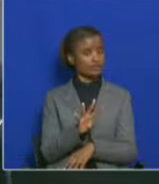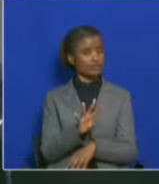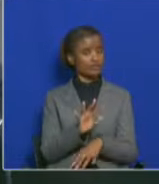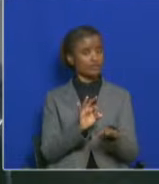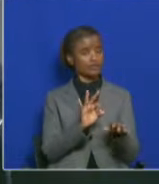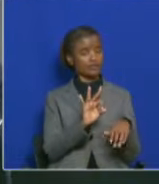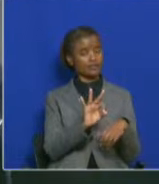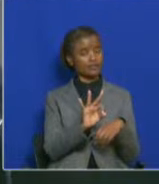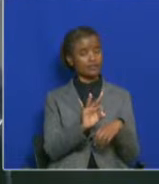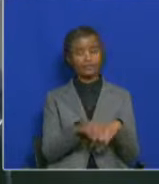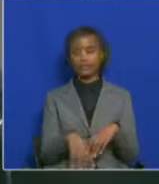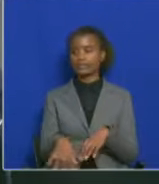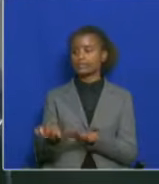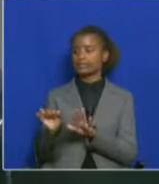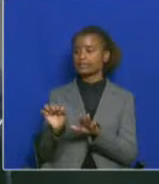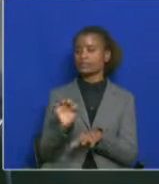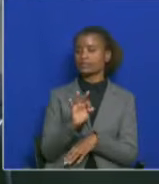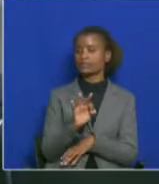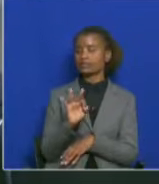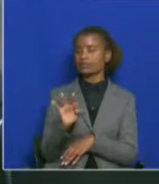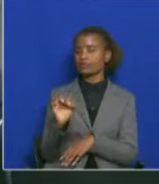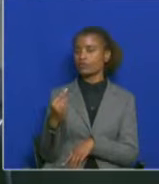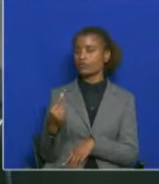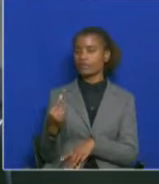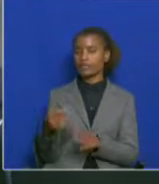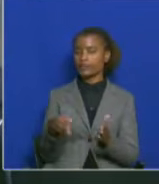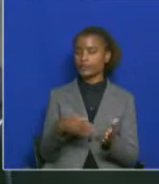6331, and after that, 6344.